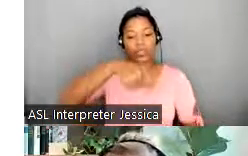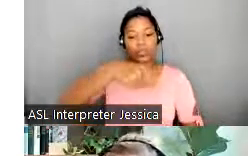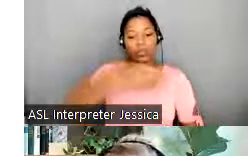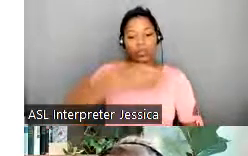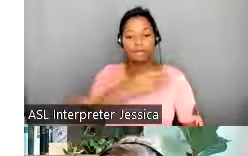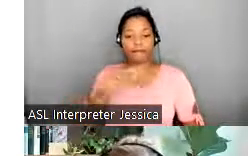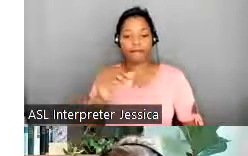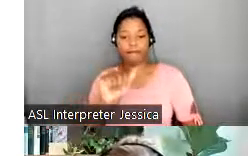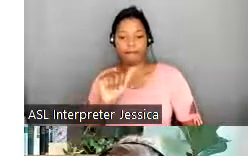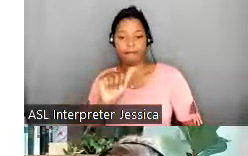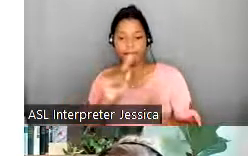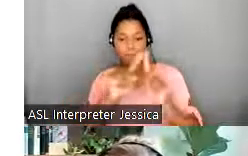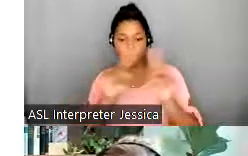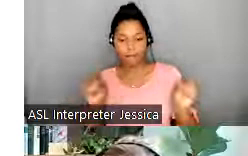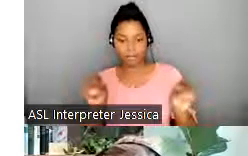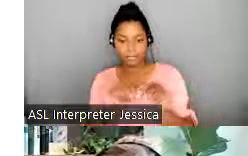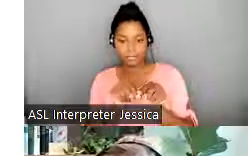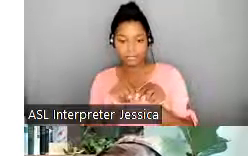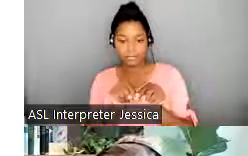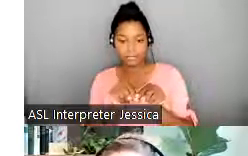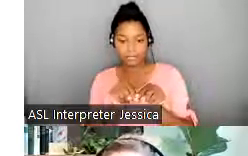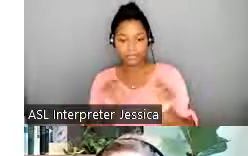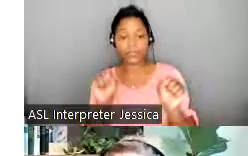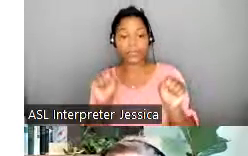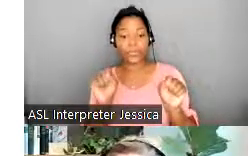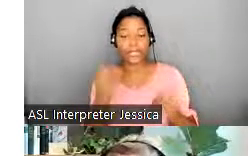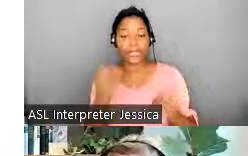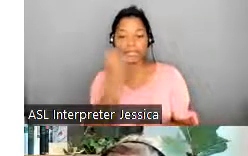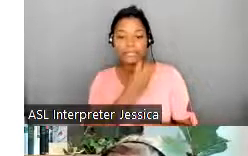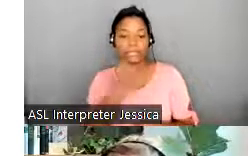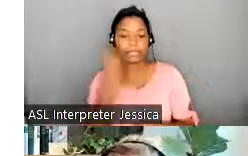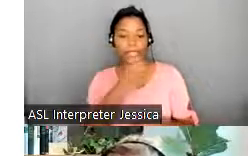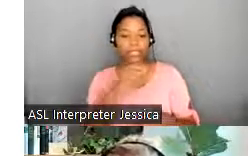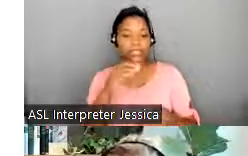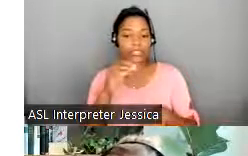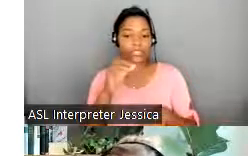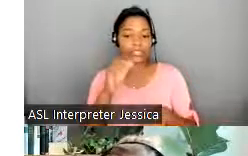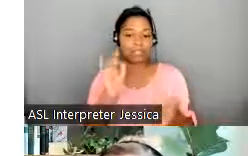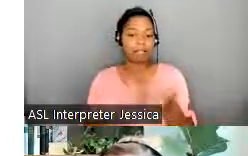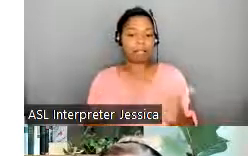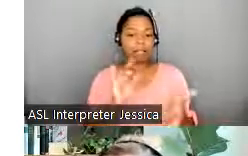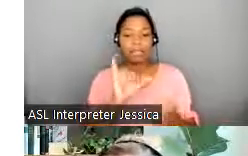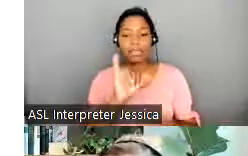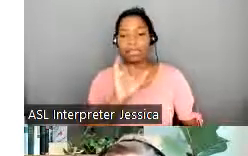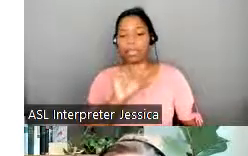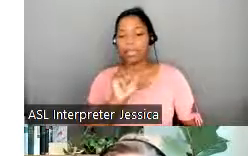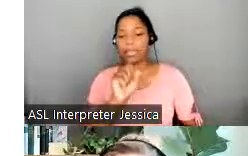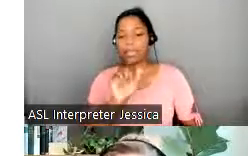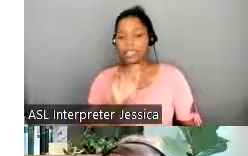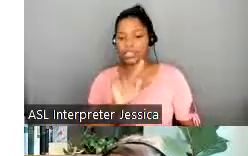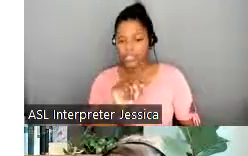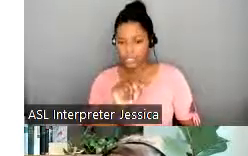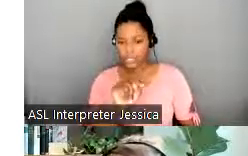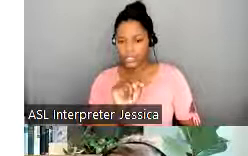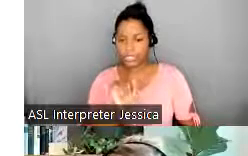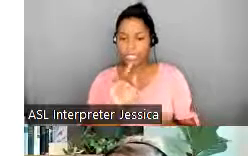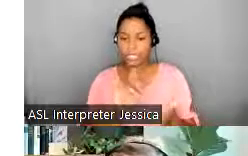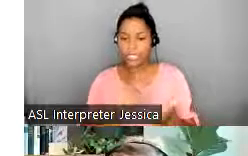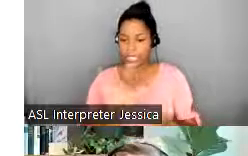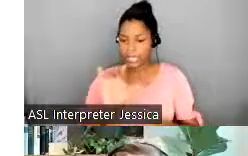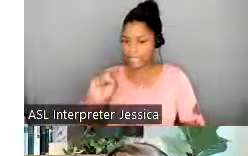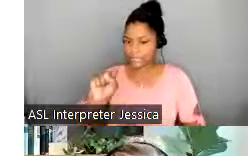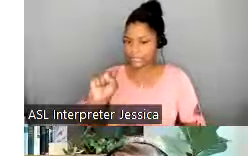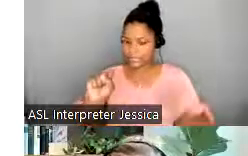activate this speech on demand feature by pressing insert spacebar and then pressing the letter S on the